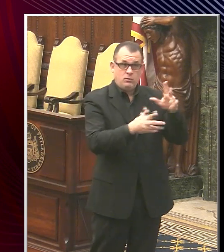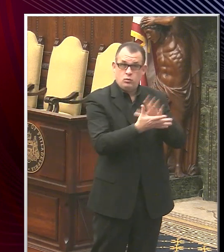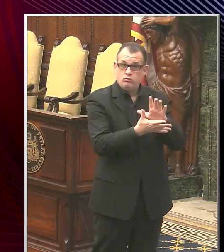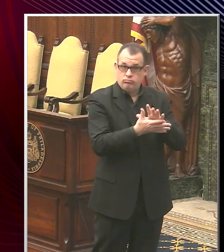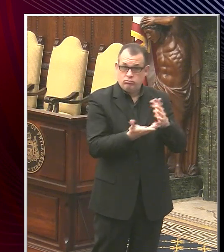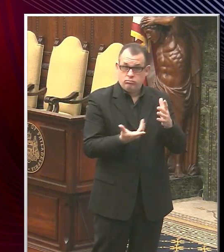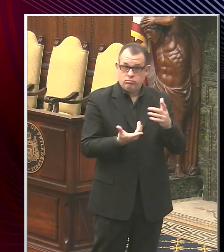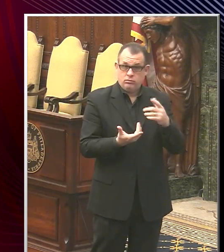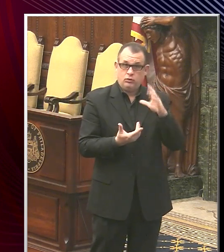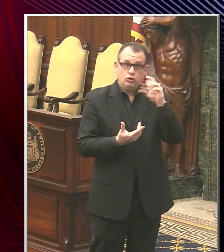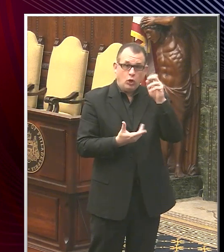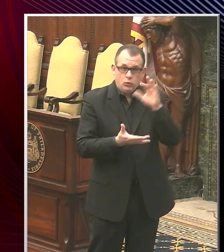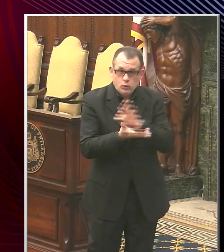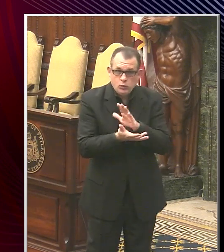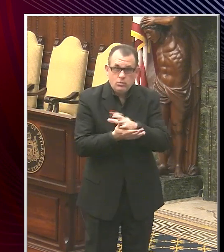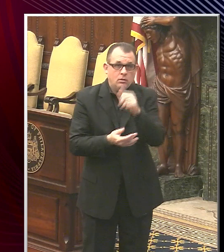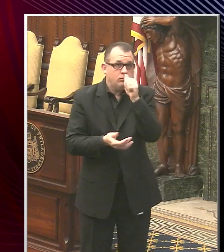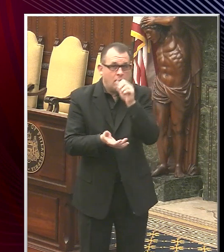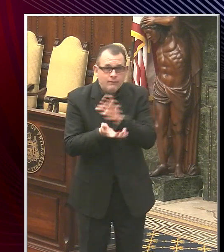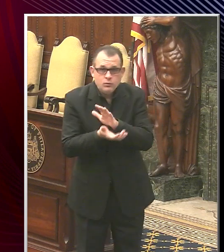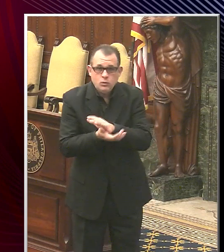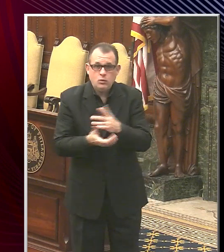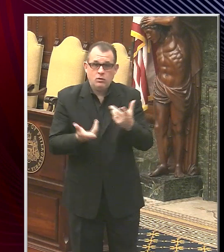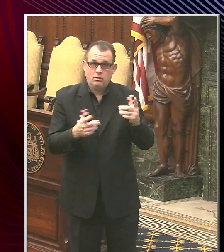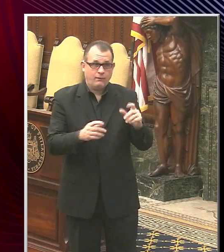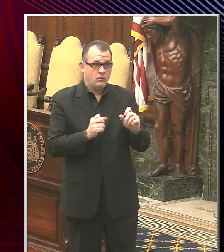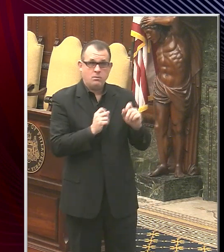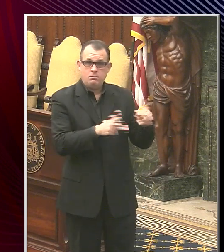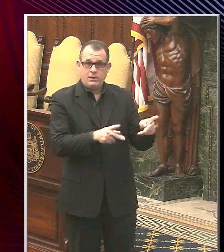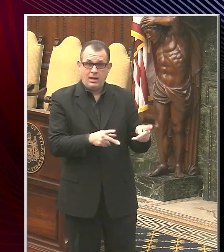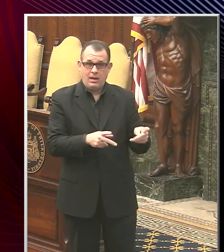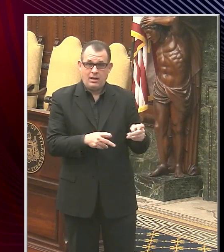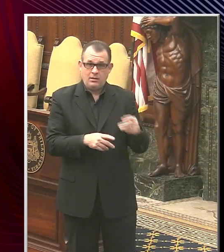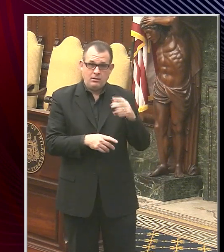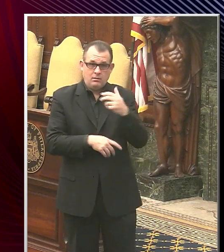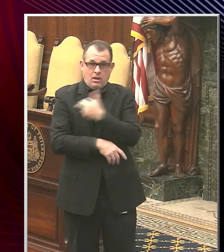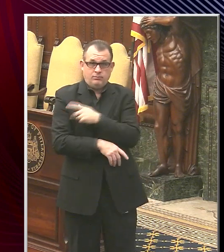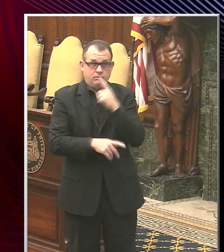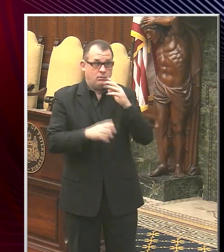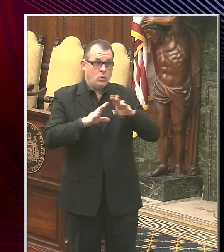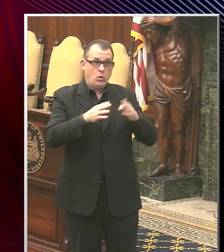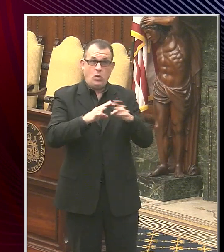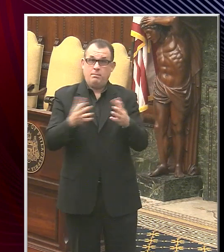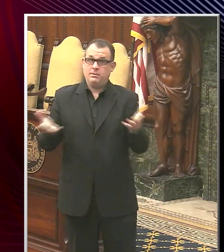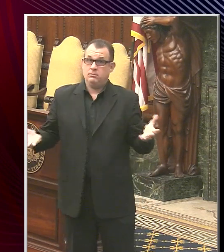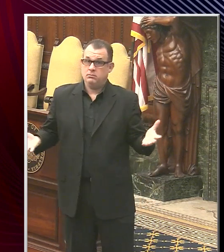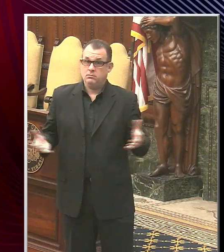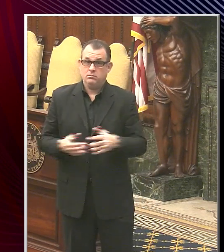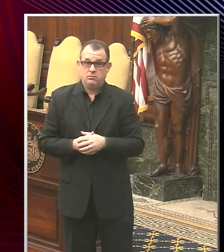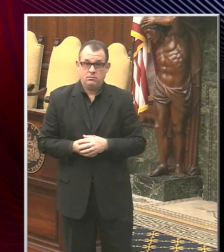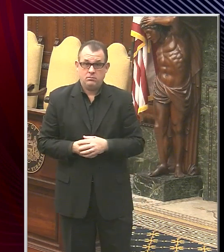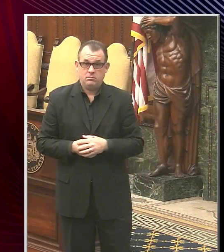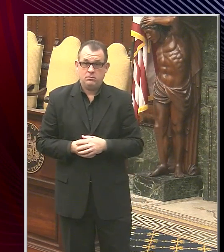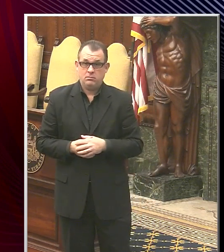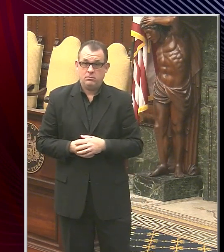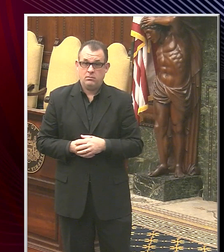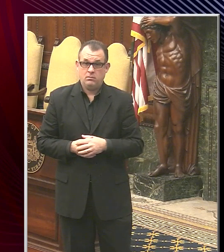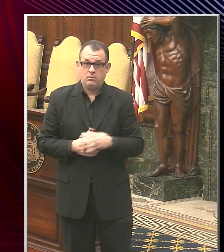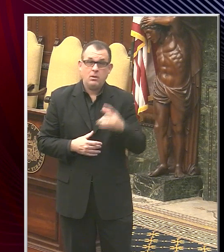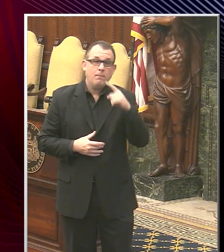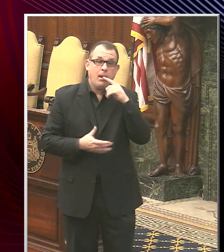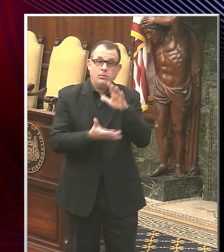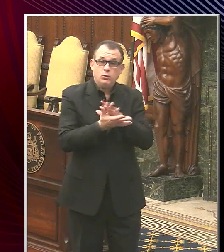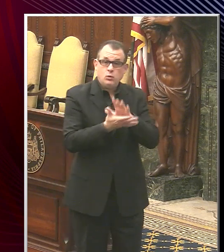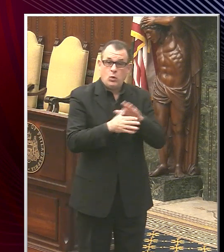and the private schools and the parochial schools are open. And so I can't answer the question about whether the public schools will open, but